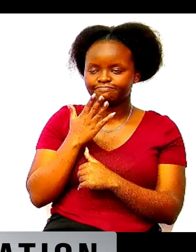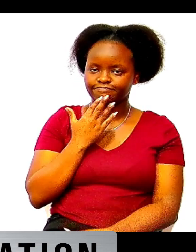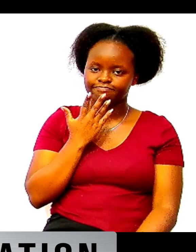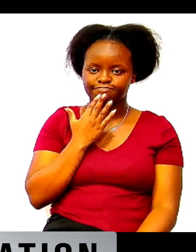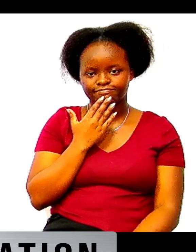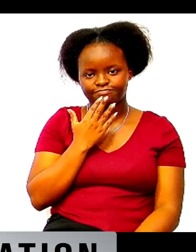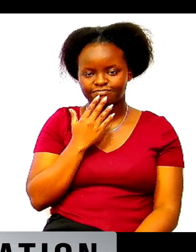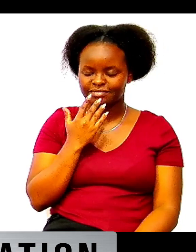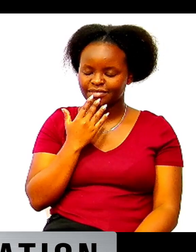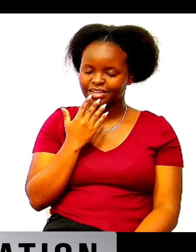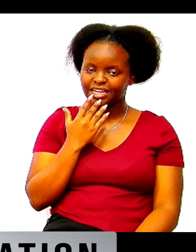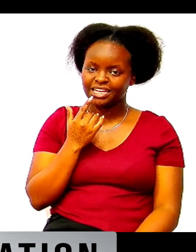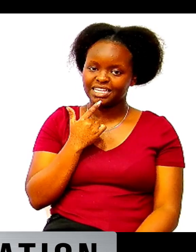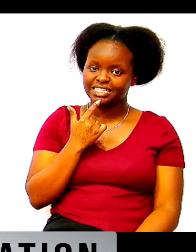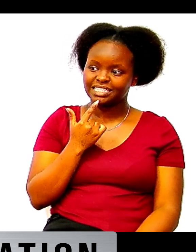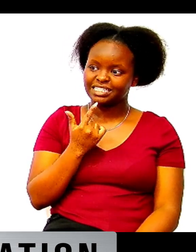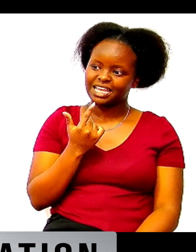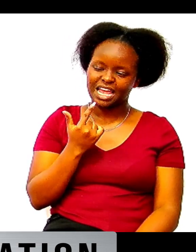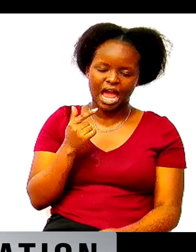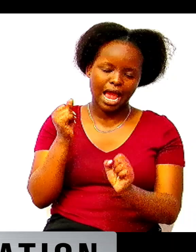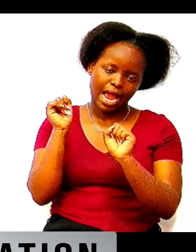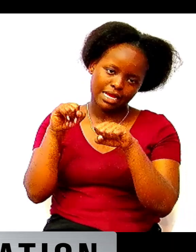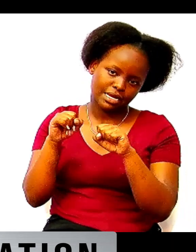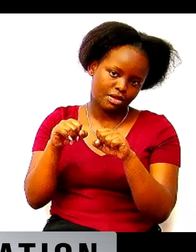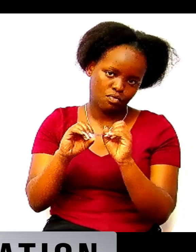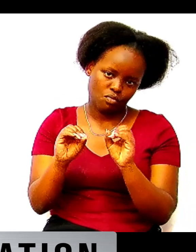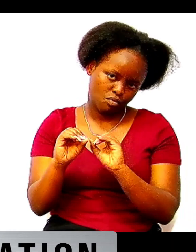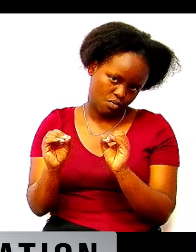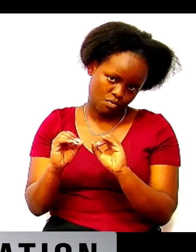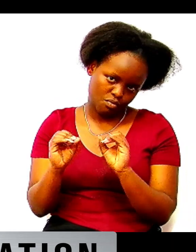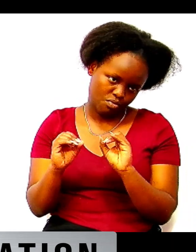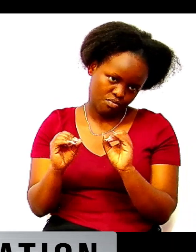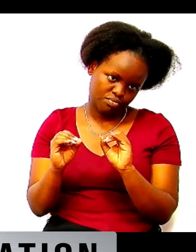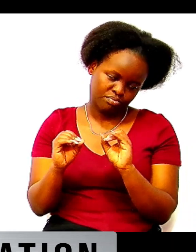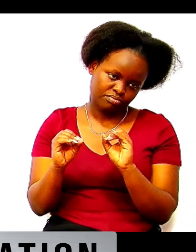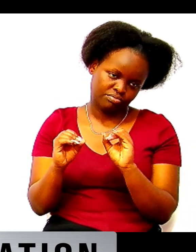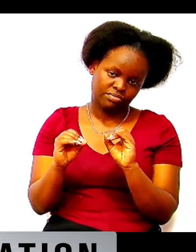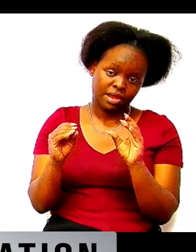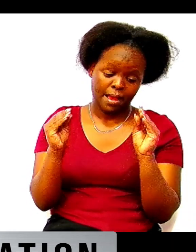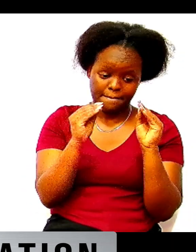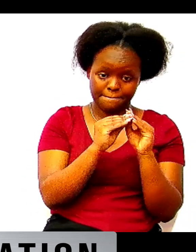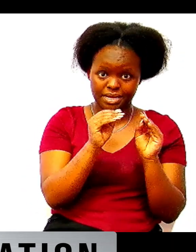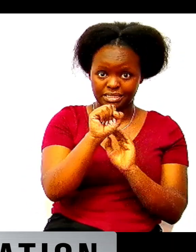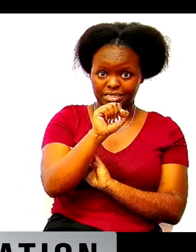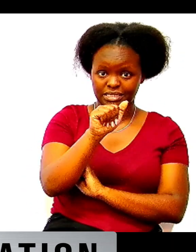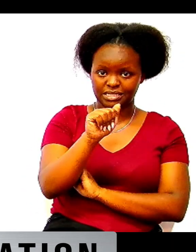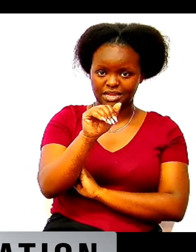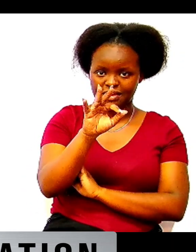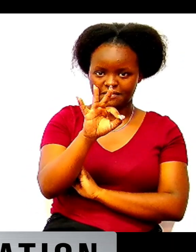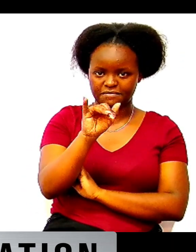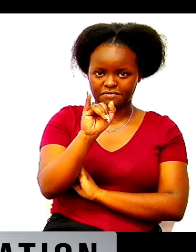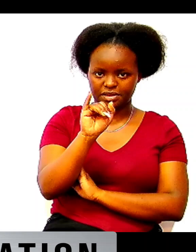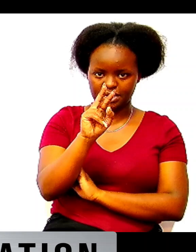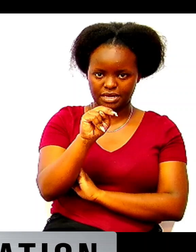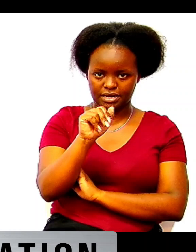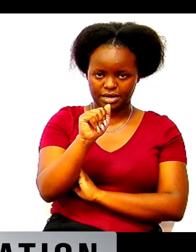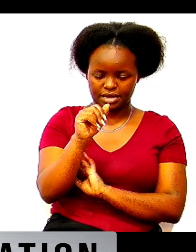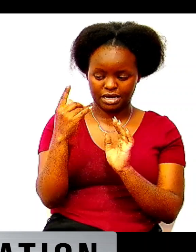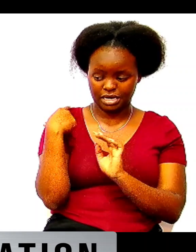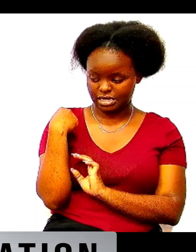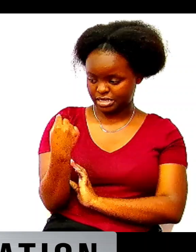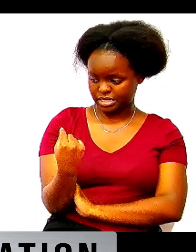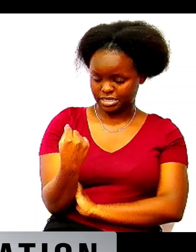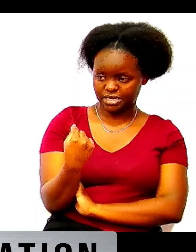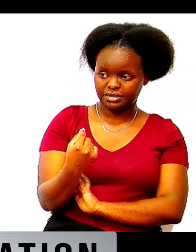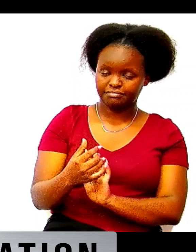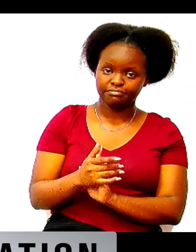Let it not be something that I agree to. Okay. So you've met Safina Party? We've met with Safina Party recently. Okay.